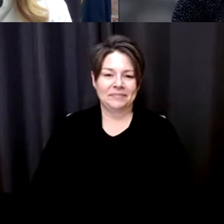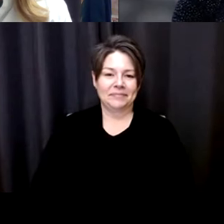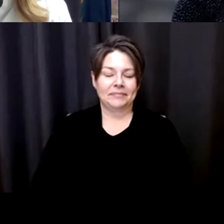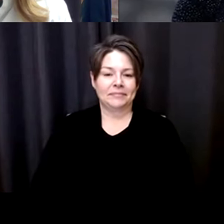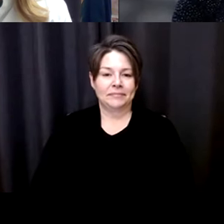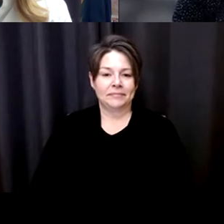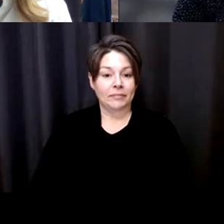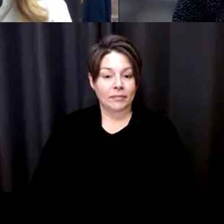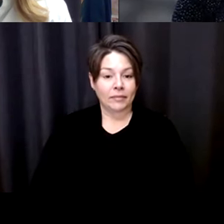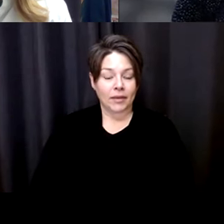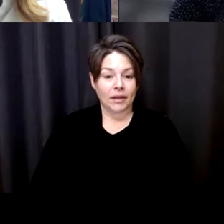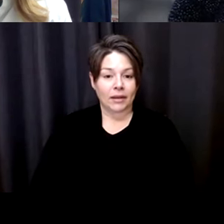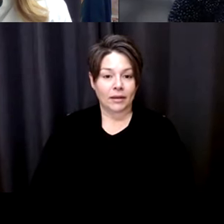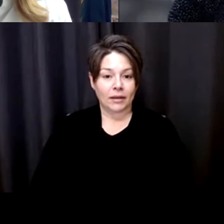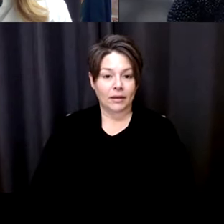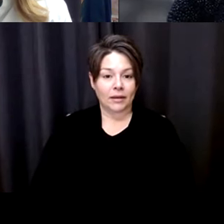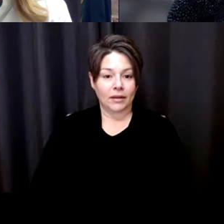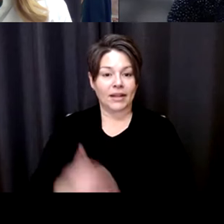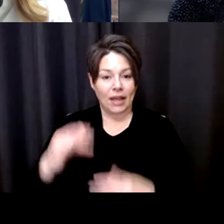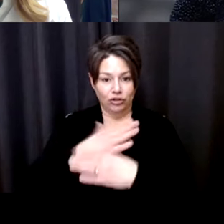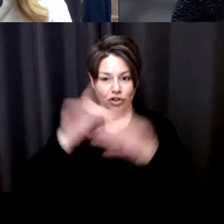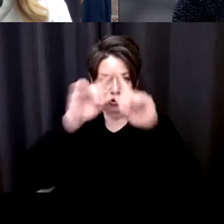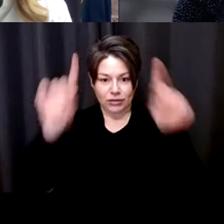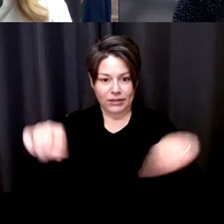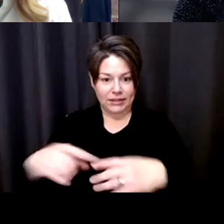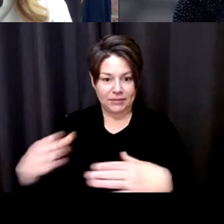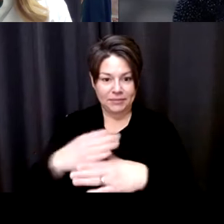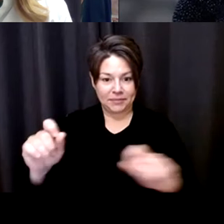think I will share screen.